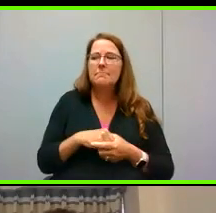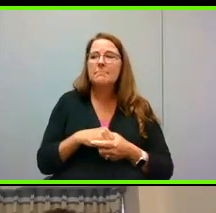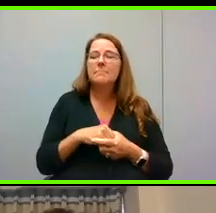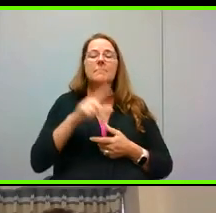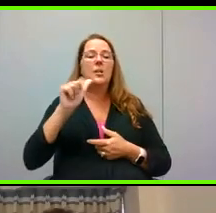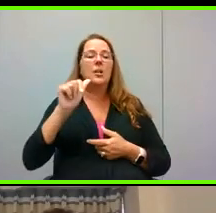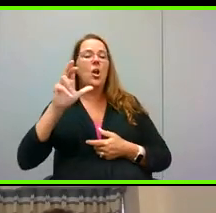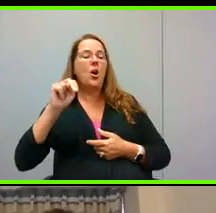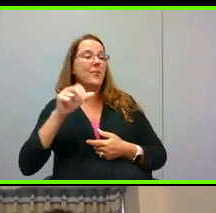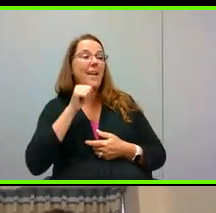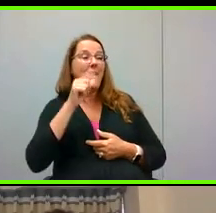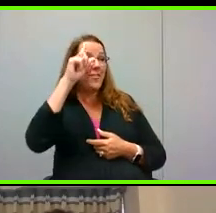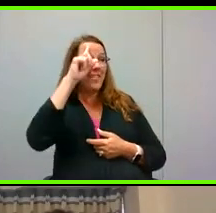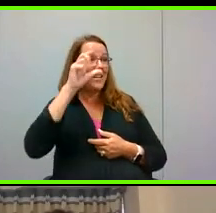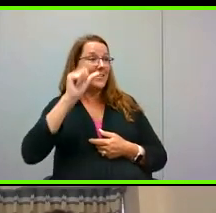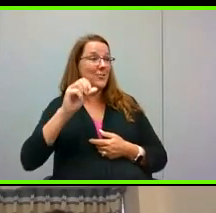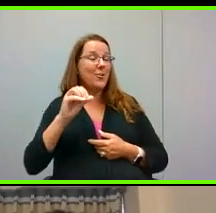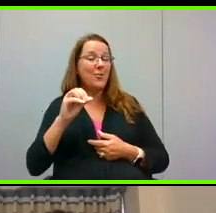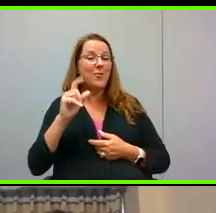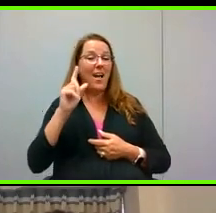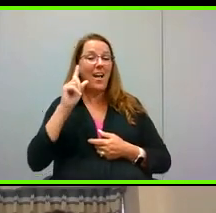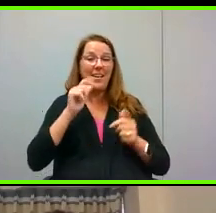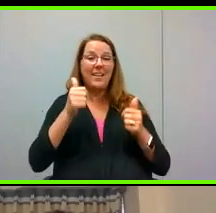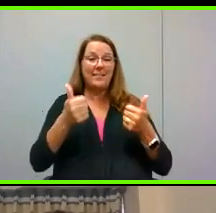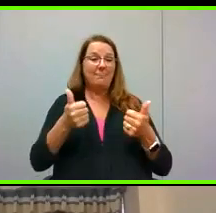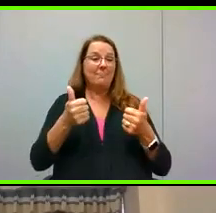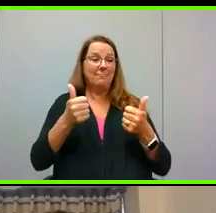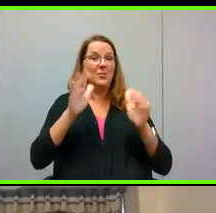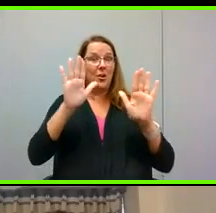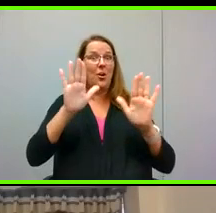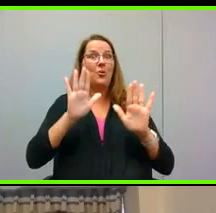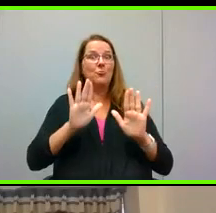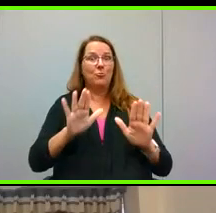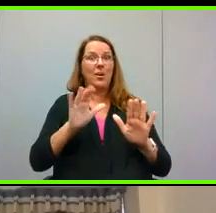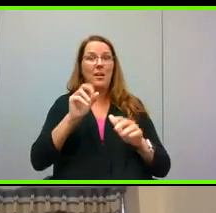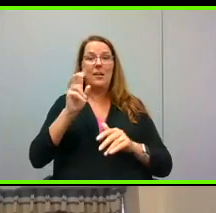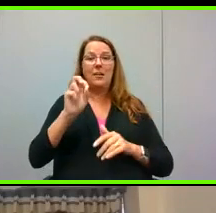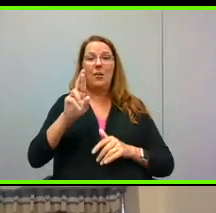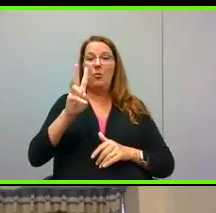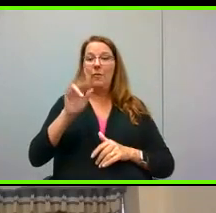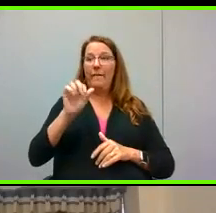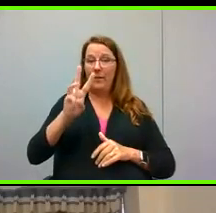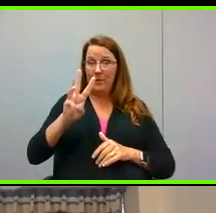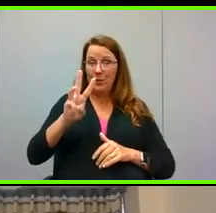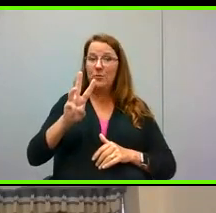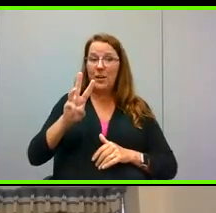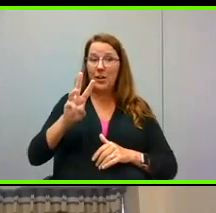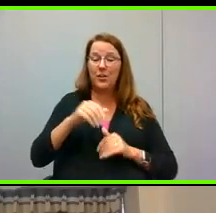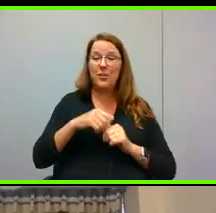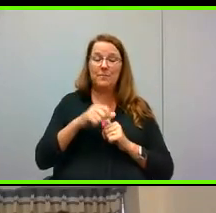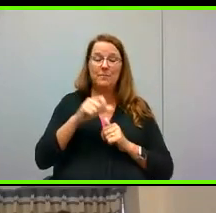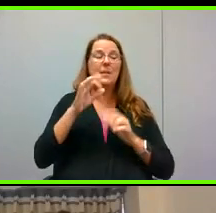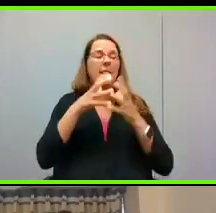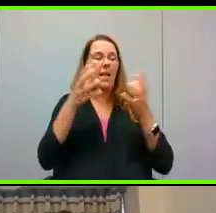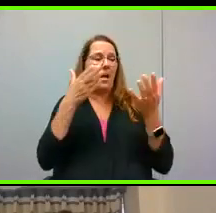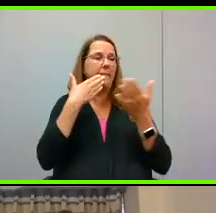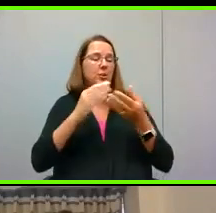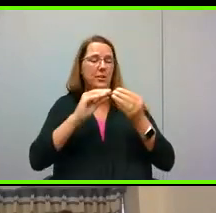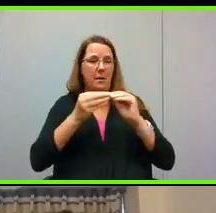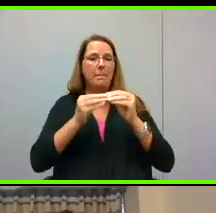I don't think so. I think that's a great overview and lots of good